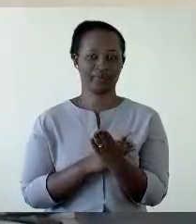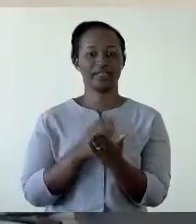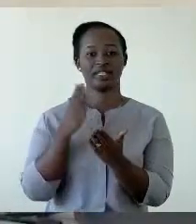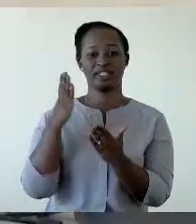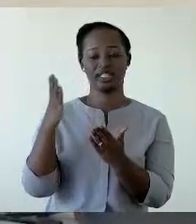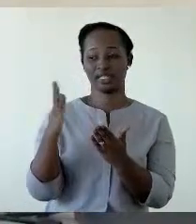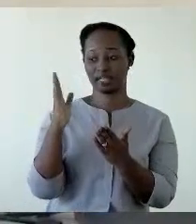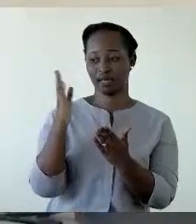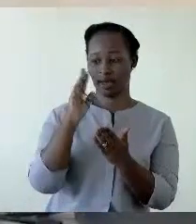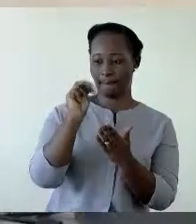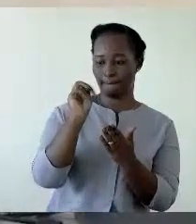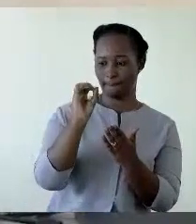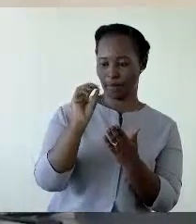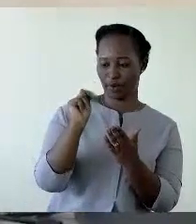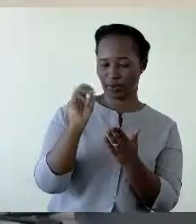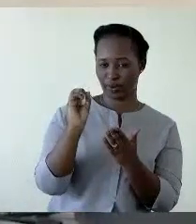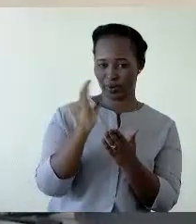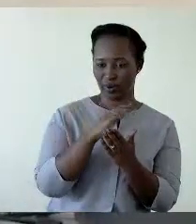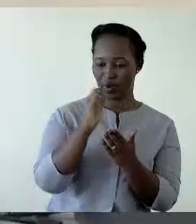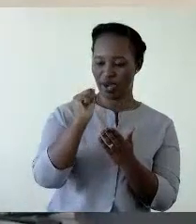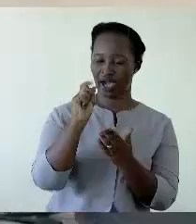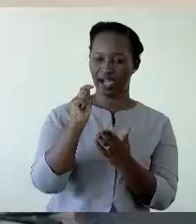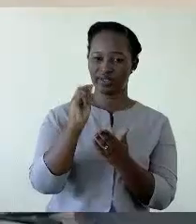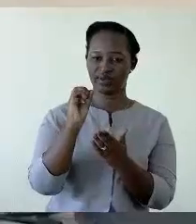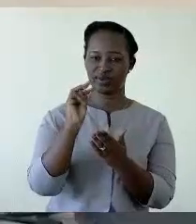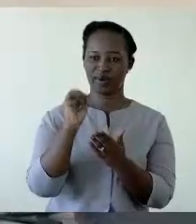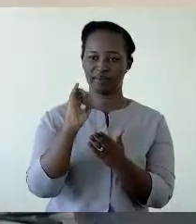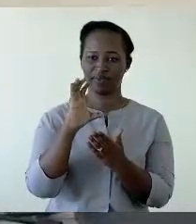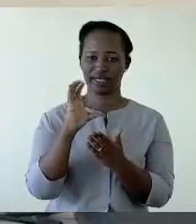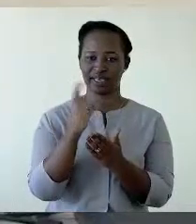a monoatomic ion, and this is